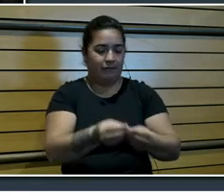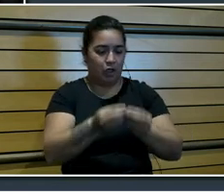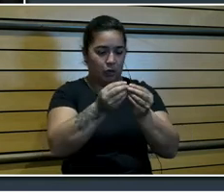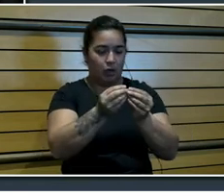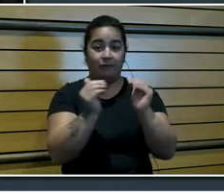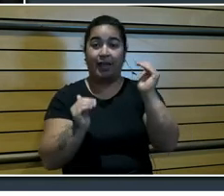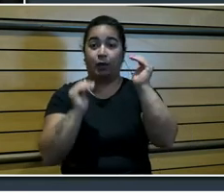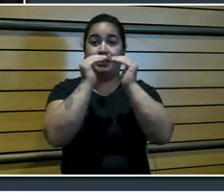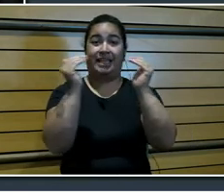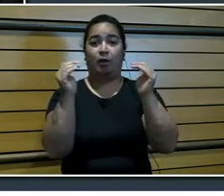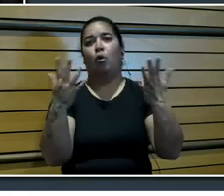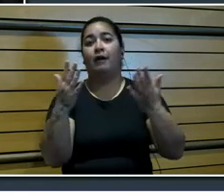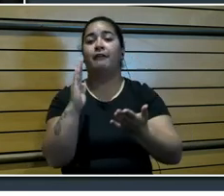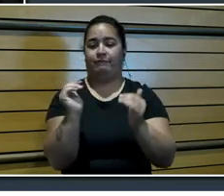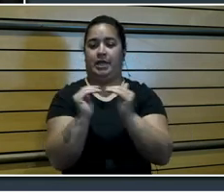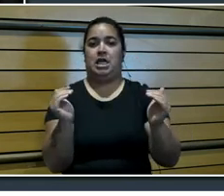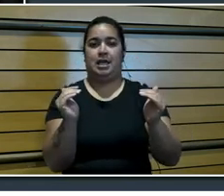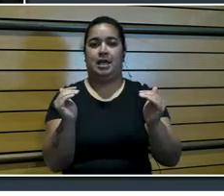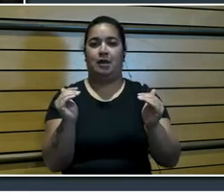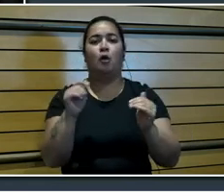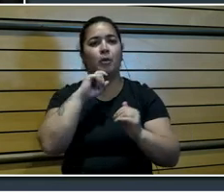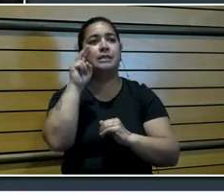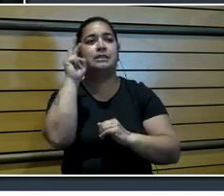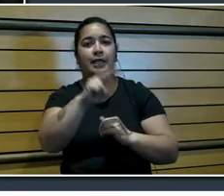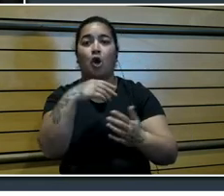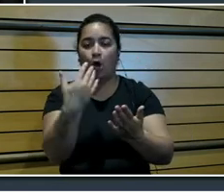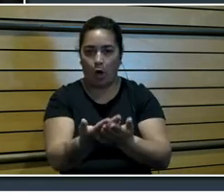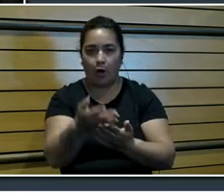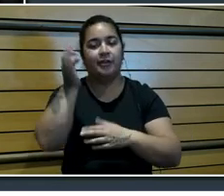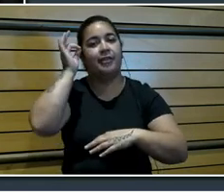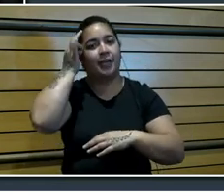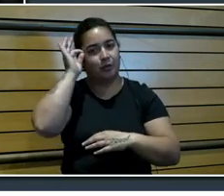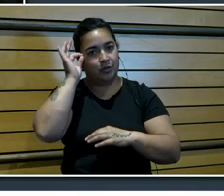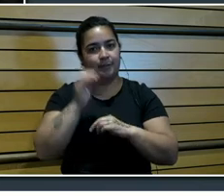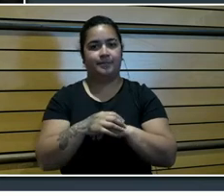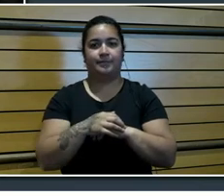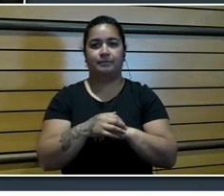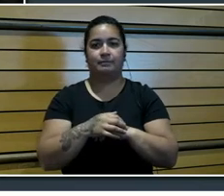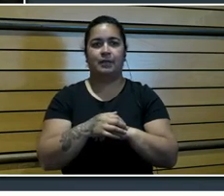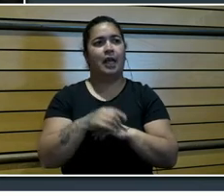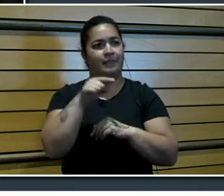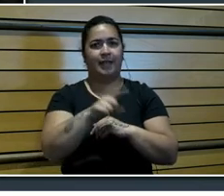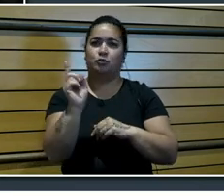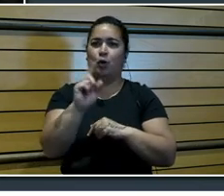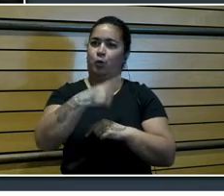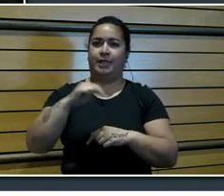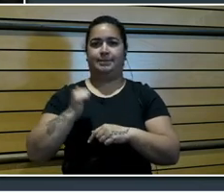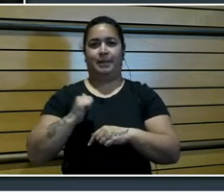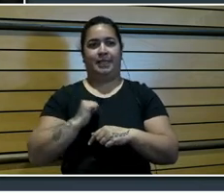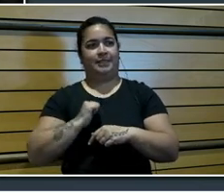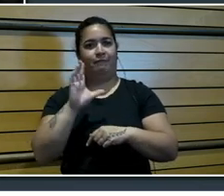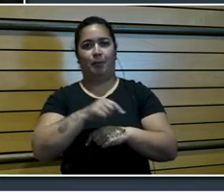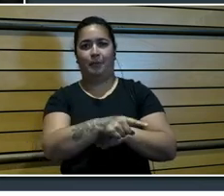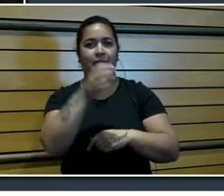fairness, is seen in the representation on our local councils. And this is an element that is expected of our councils under Te Tiriti